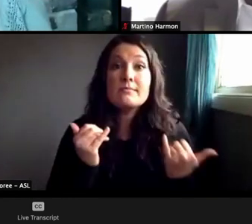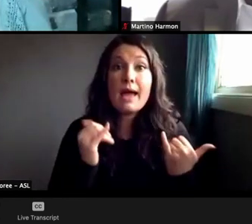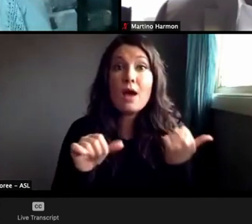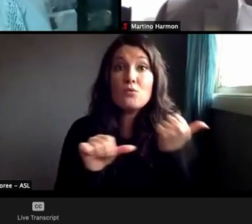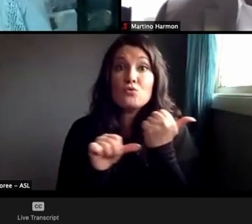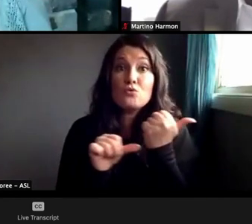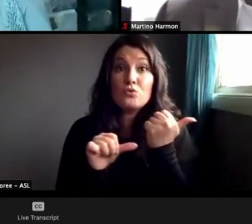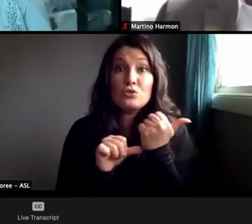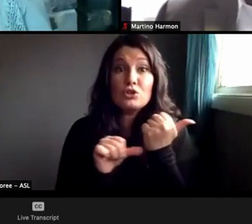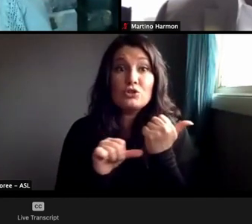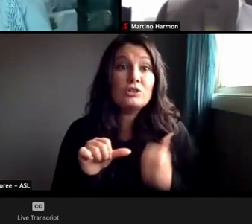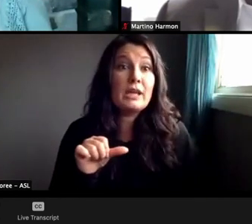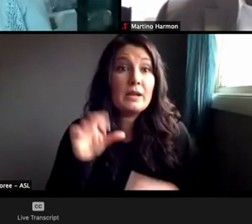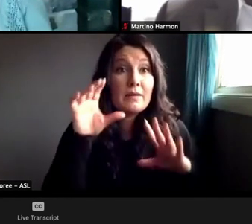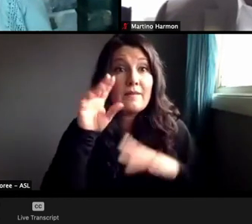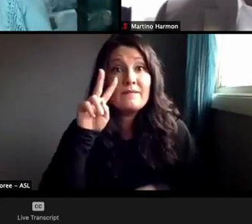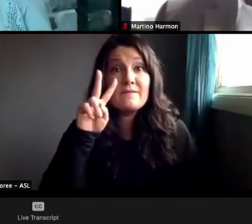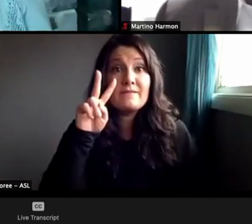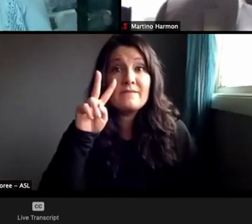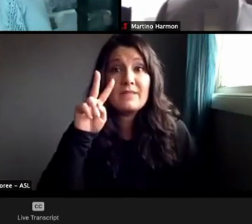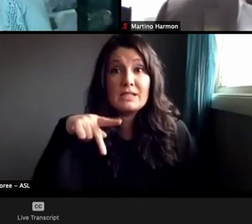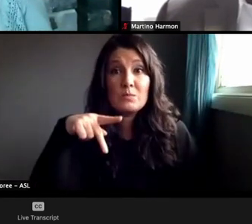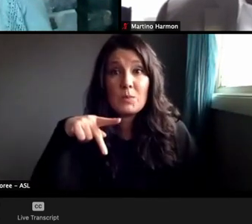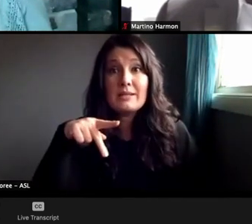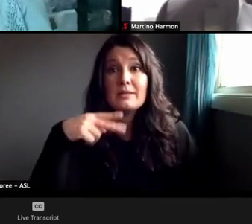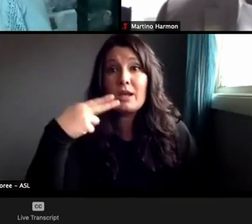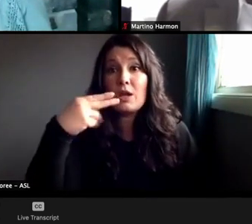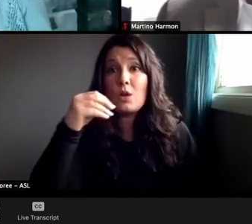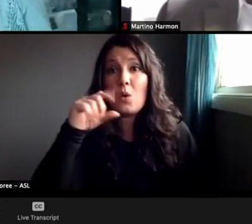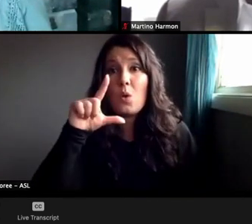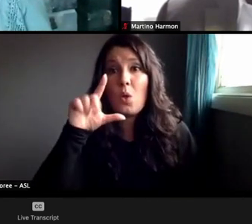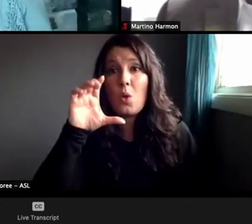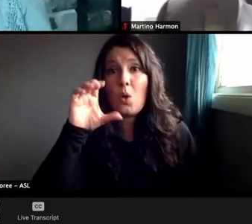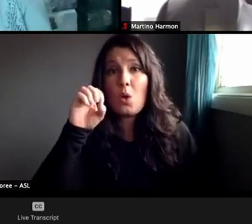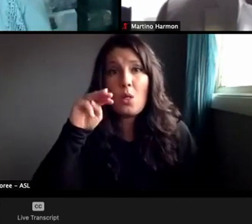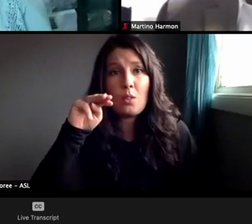Holcomb. Thank you, President Slissel. I'm going to